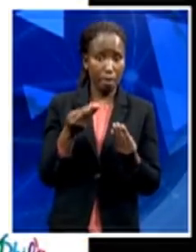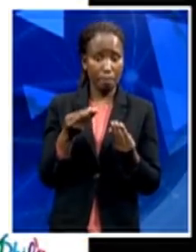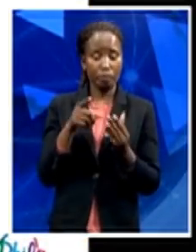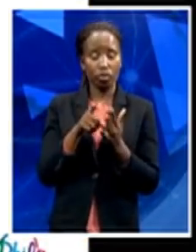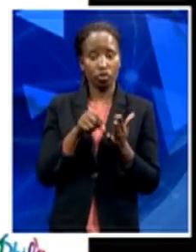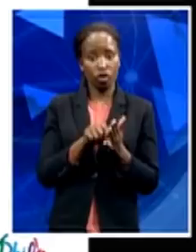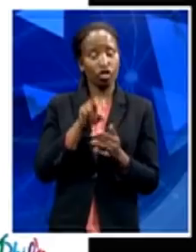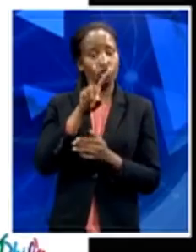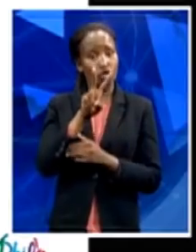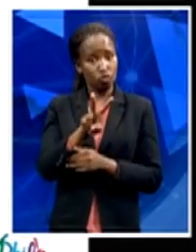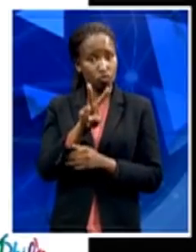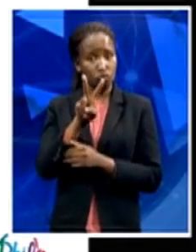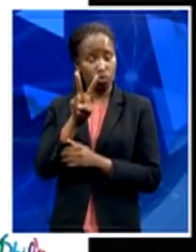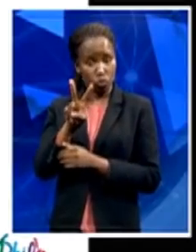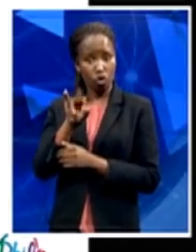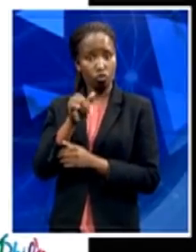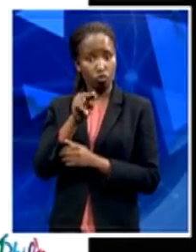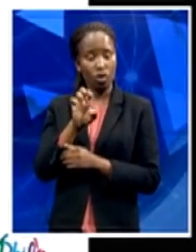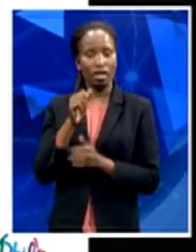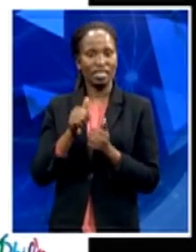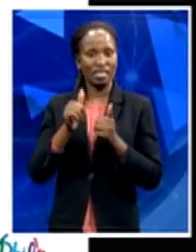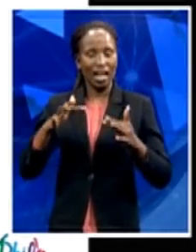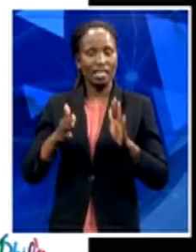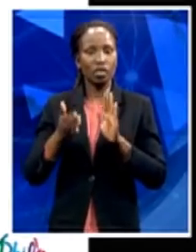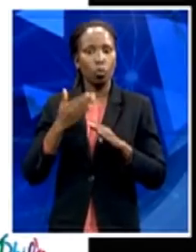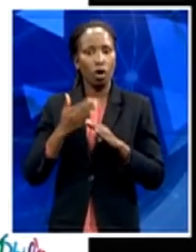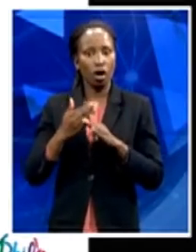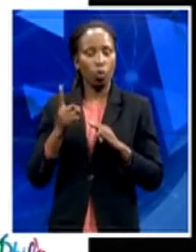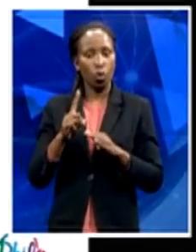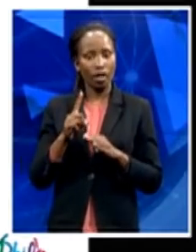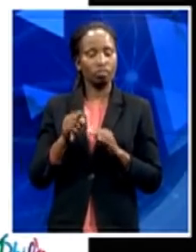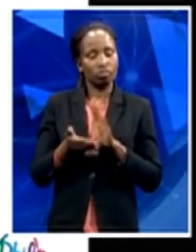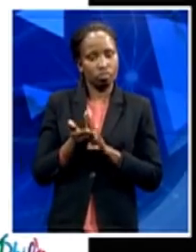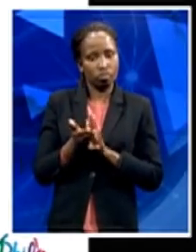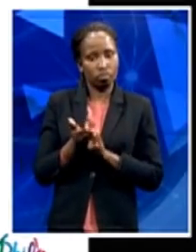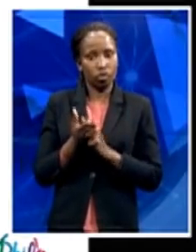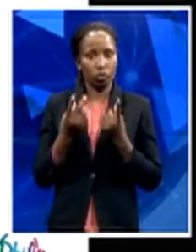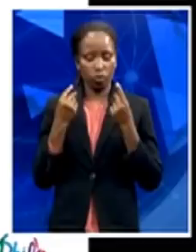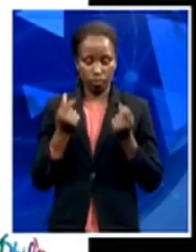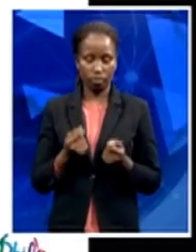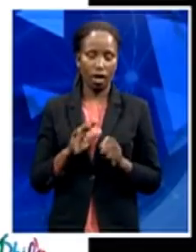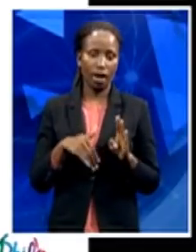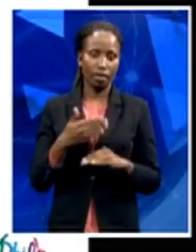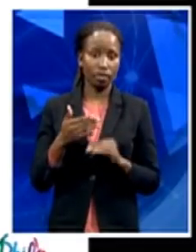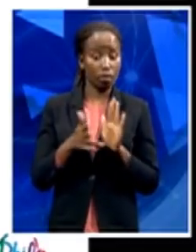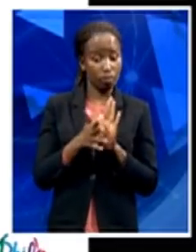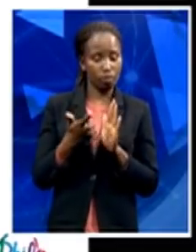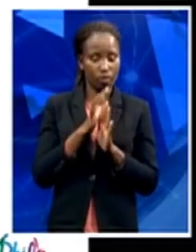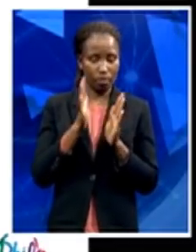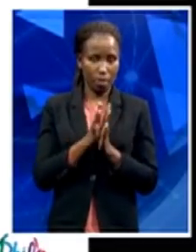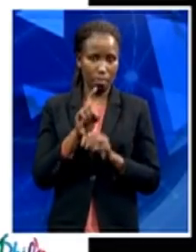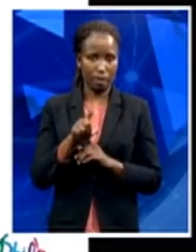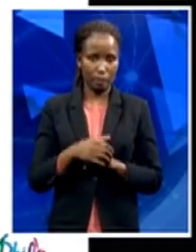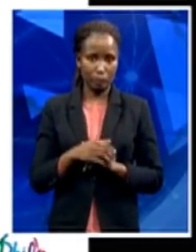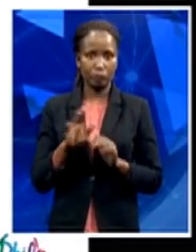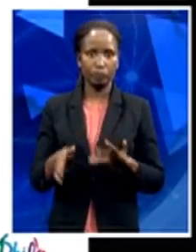on the 22nd, and then we'll start vaccinating immediately thereafter. Next slide, please.